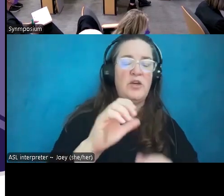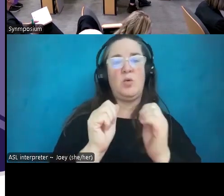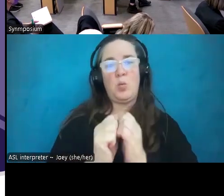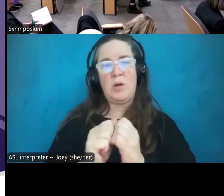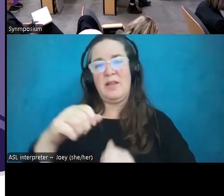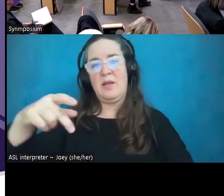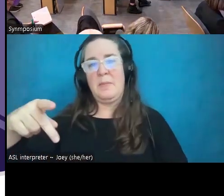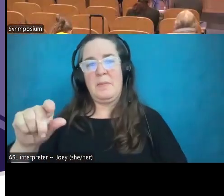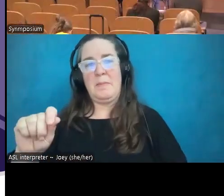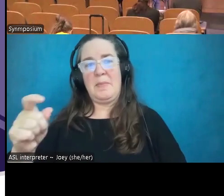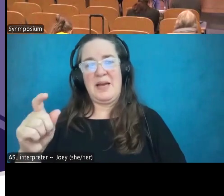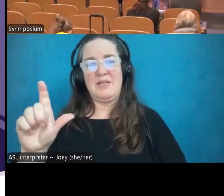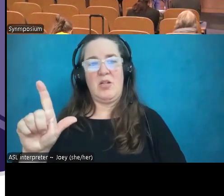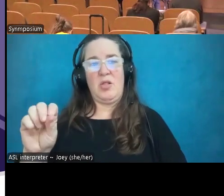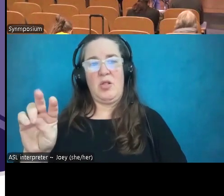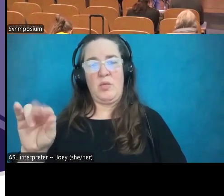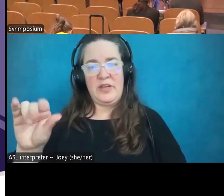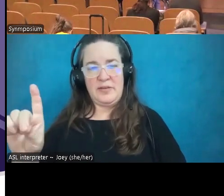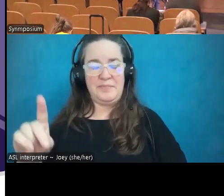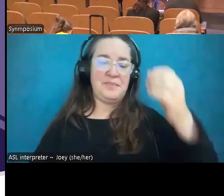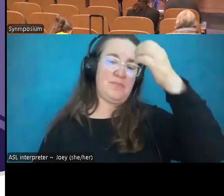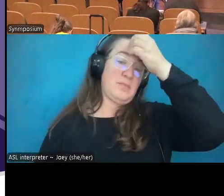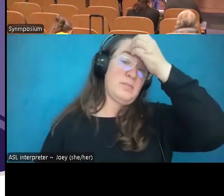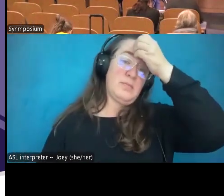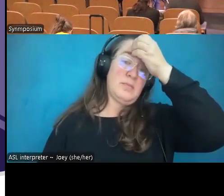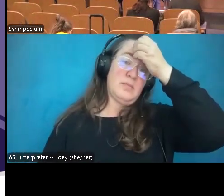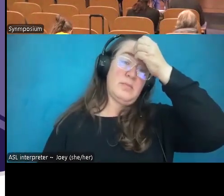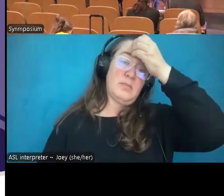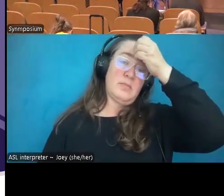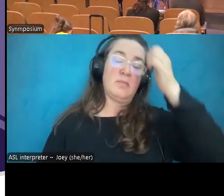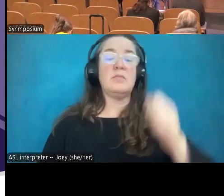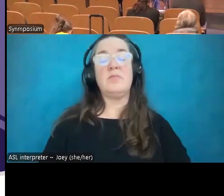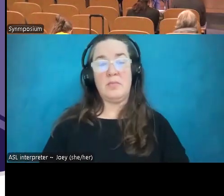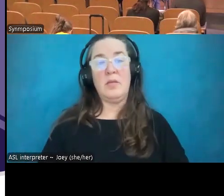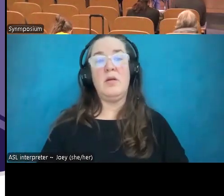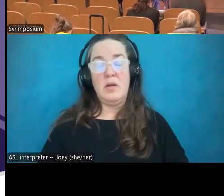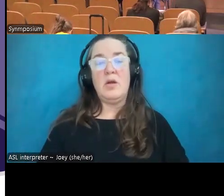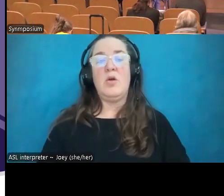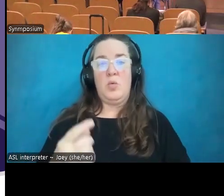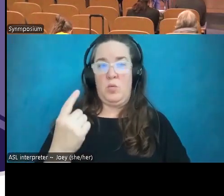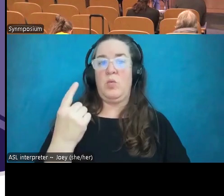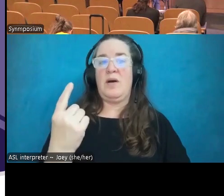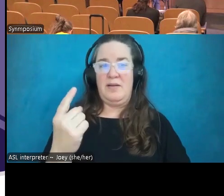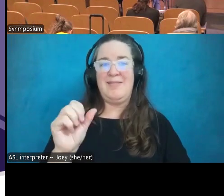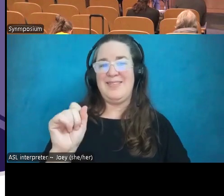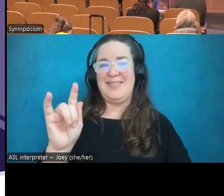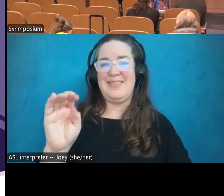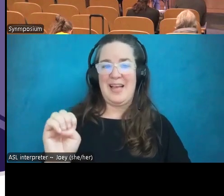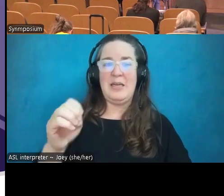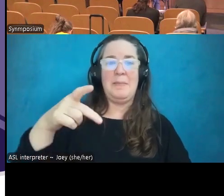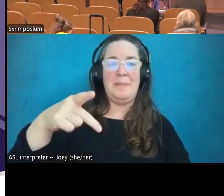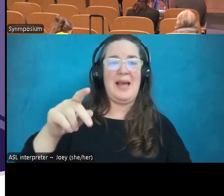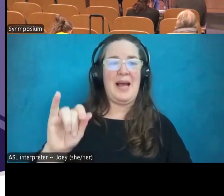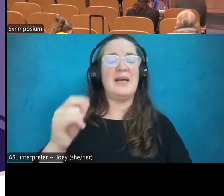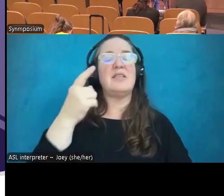right now? Sure. As one of the site PIs from the VITAL trial that investigates Paxlovid, I'm happy to answer that.